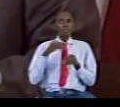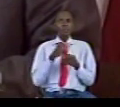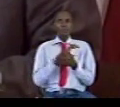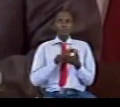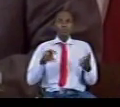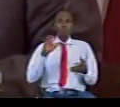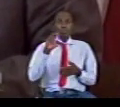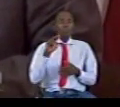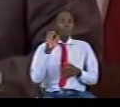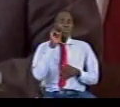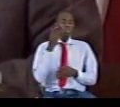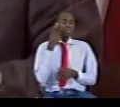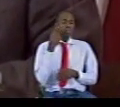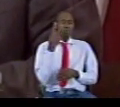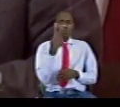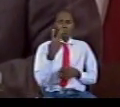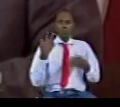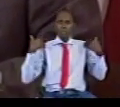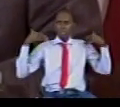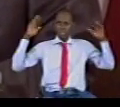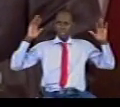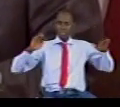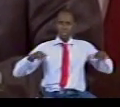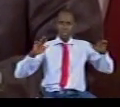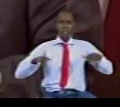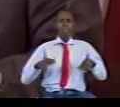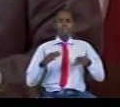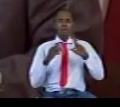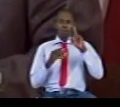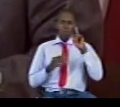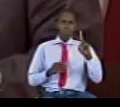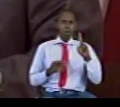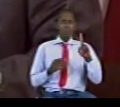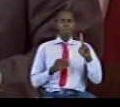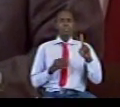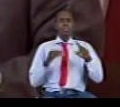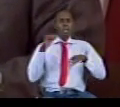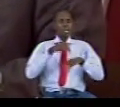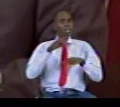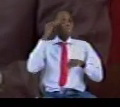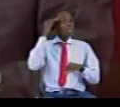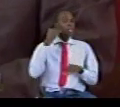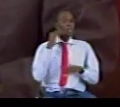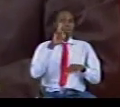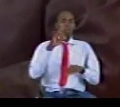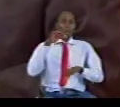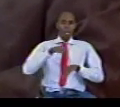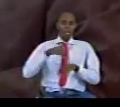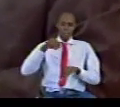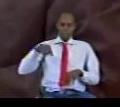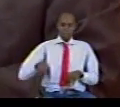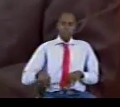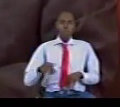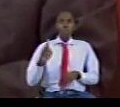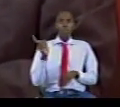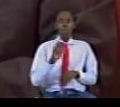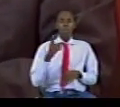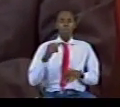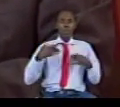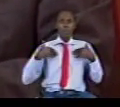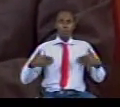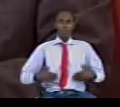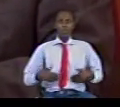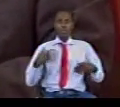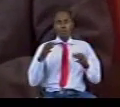in white sitting, the one at the head and the other at the feet, where the body of Jesus